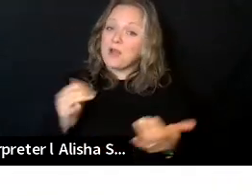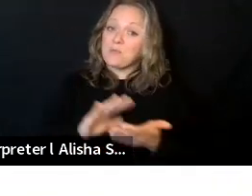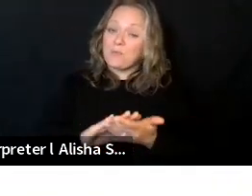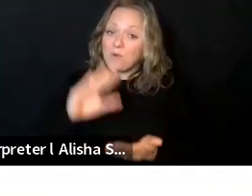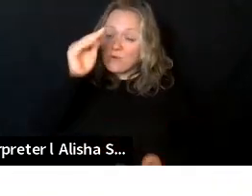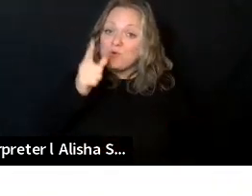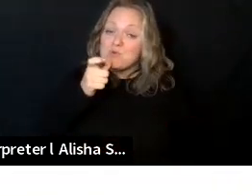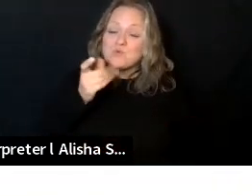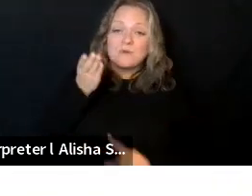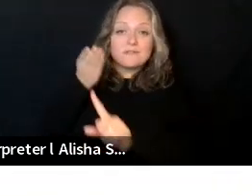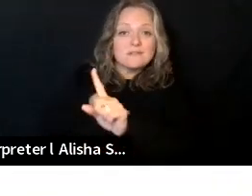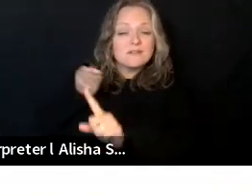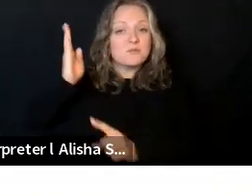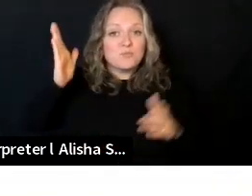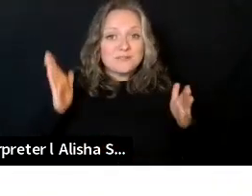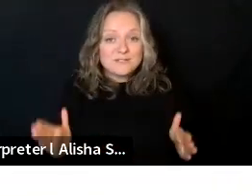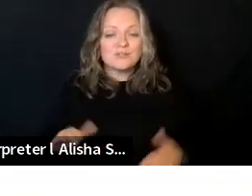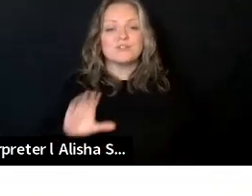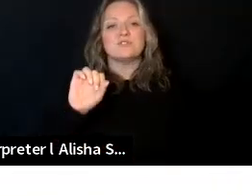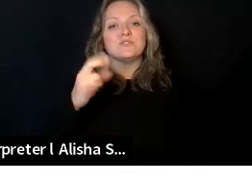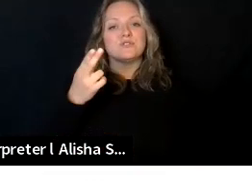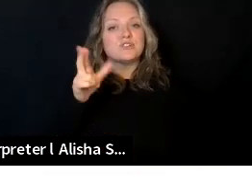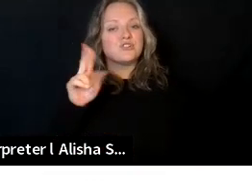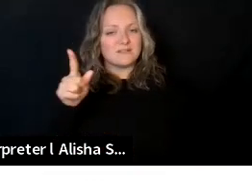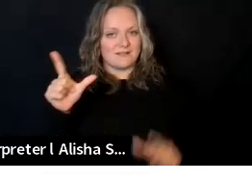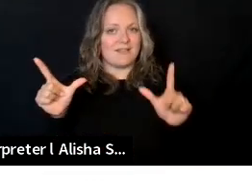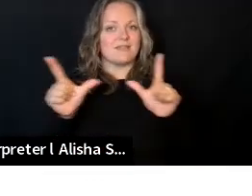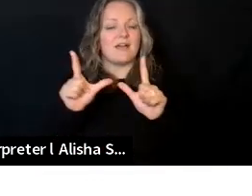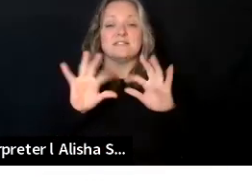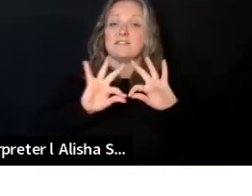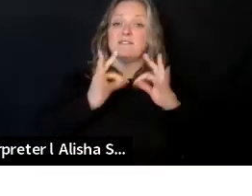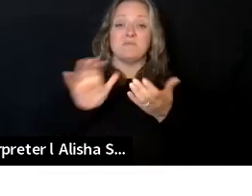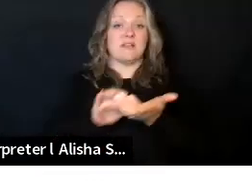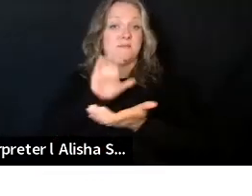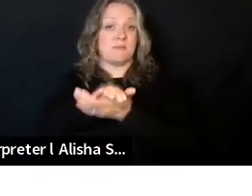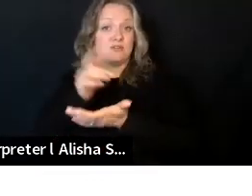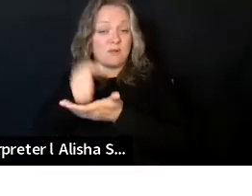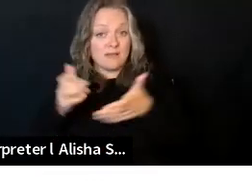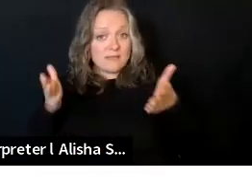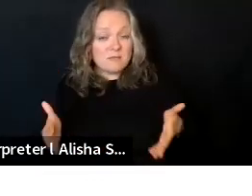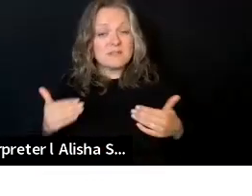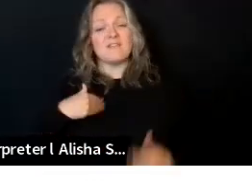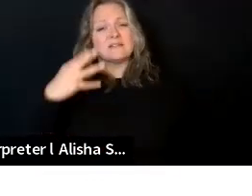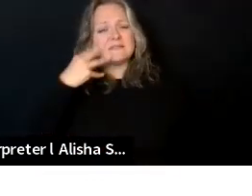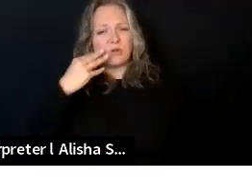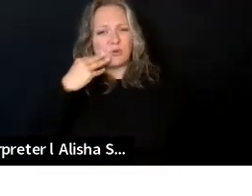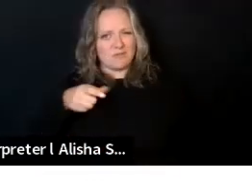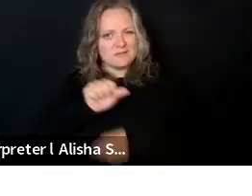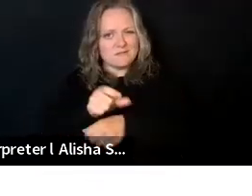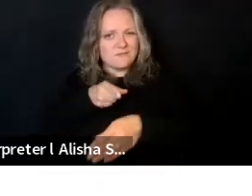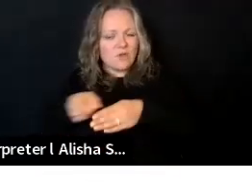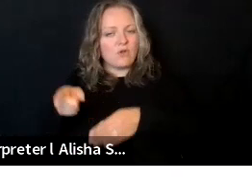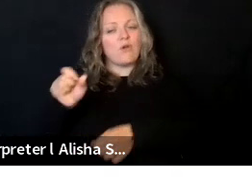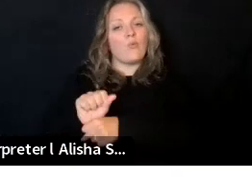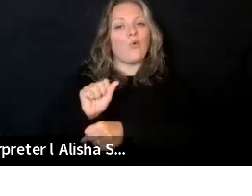presenters. Shannon is a licensed marriage and family therapist and has had experience in this field working as an in-school